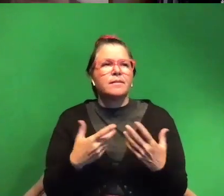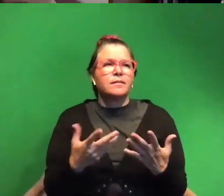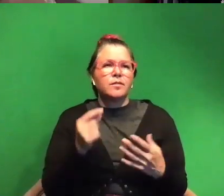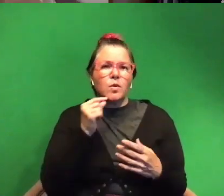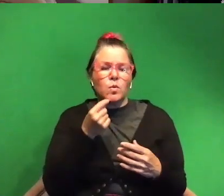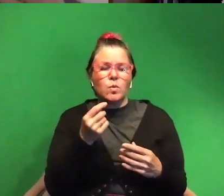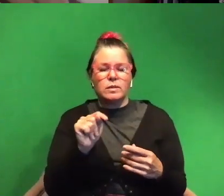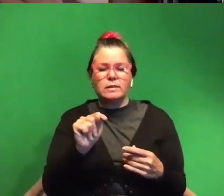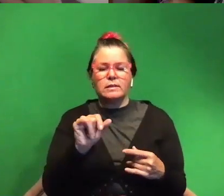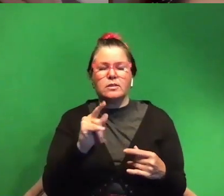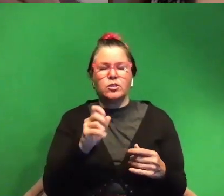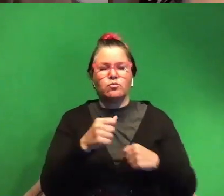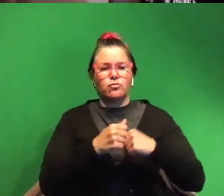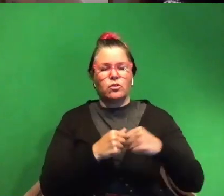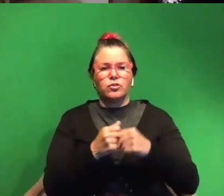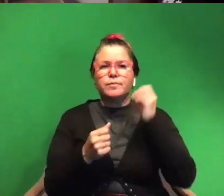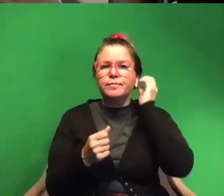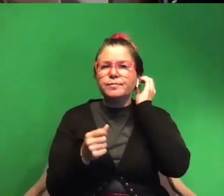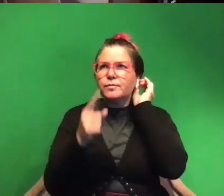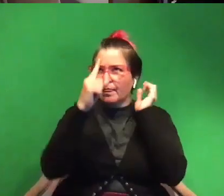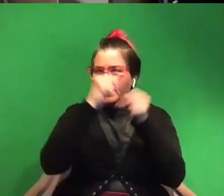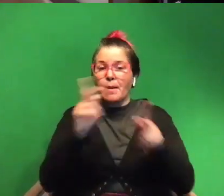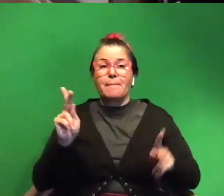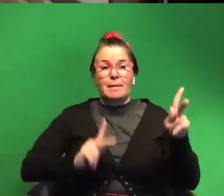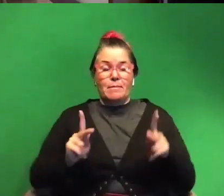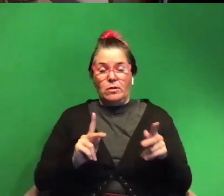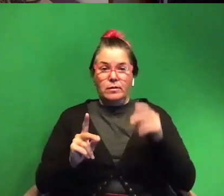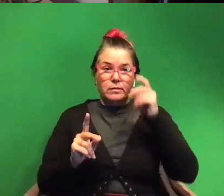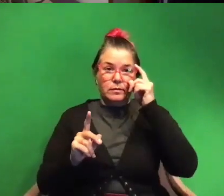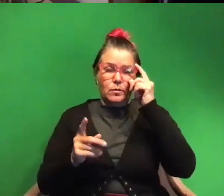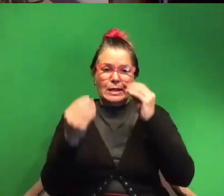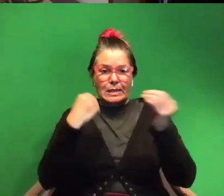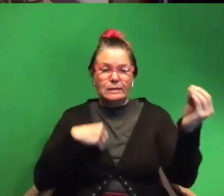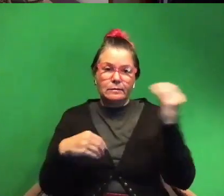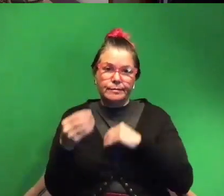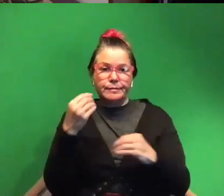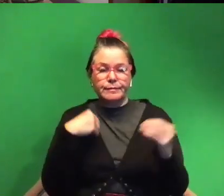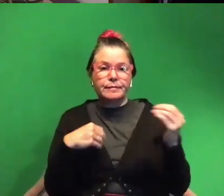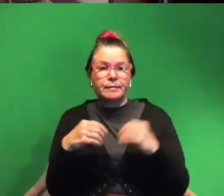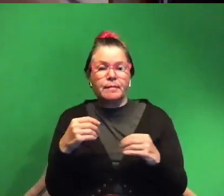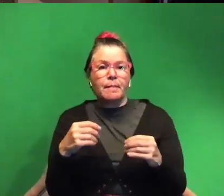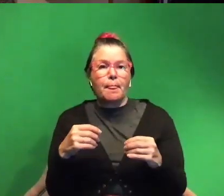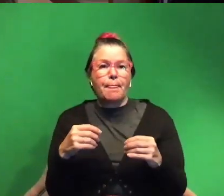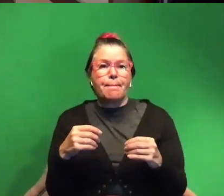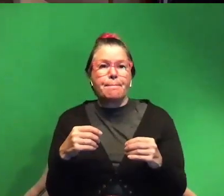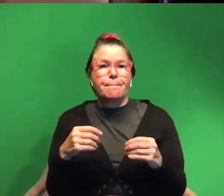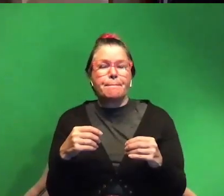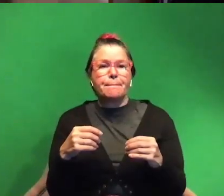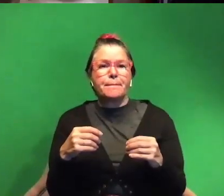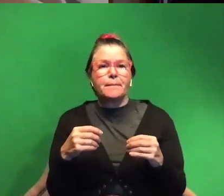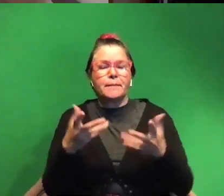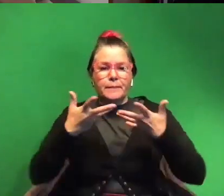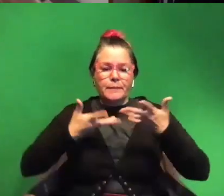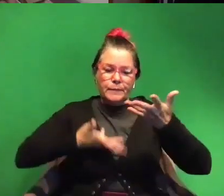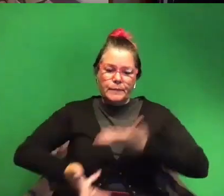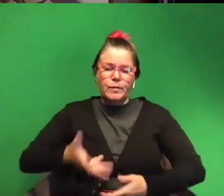tissue structure where if you think about people, right, when we eat food, it kind of goes through our bodies.